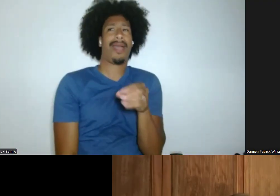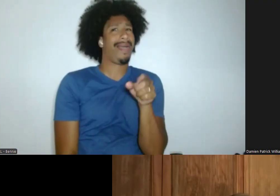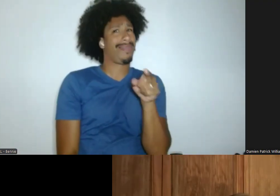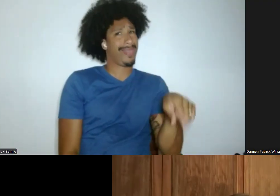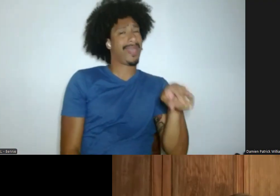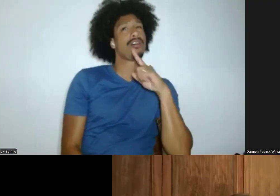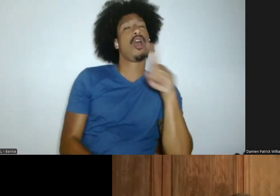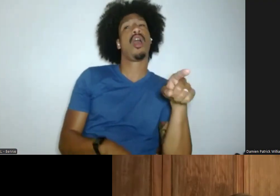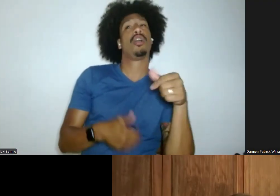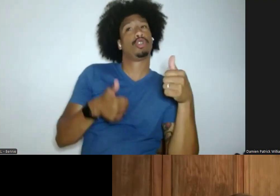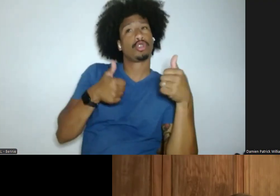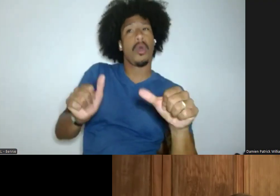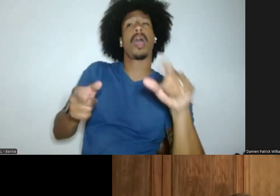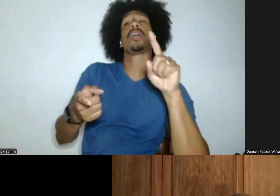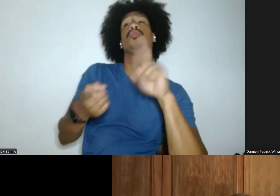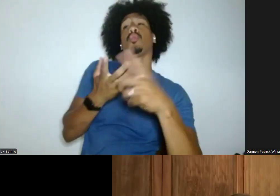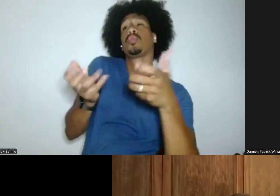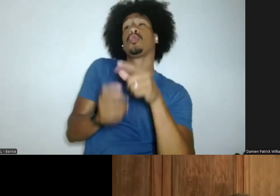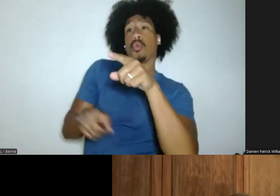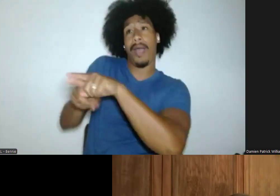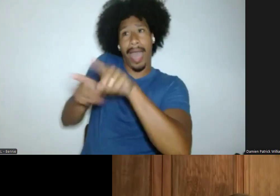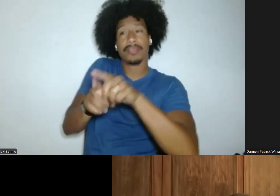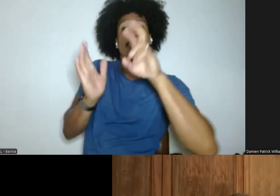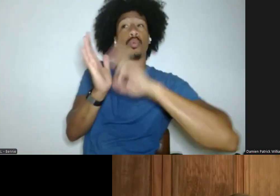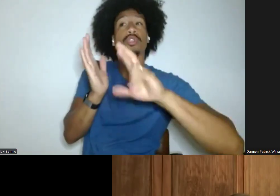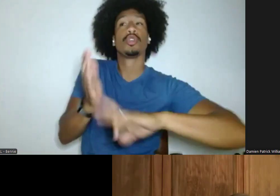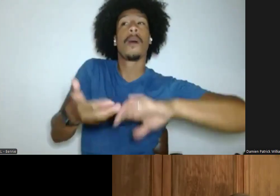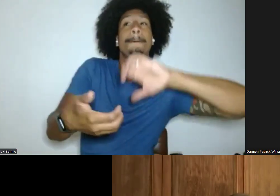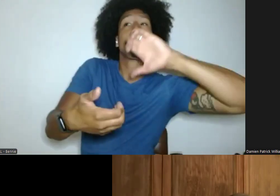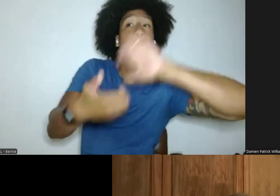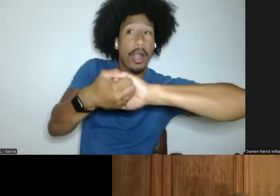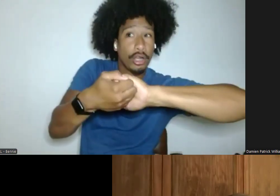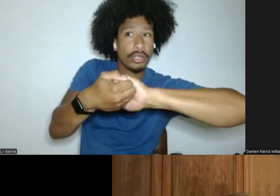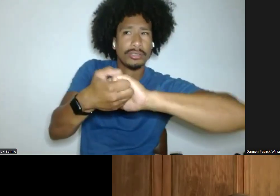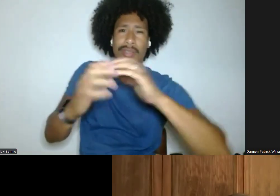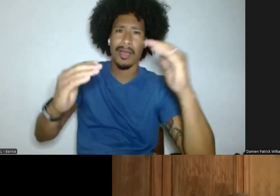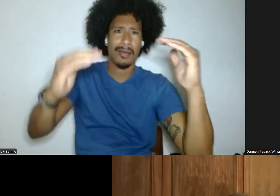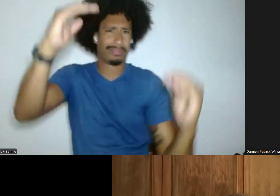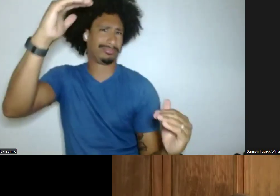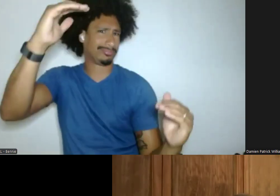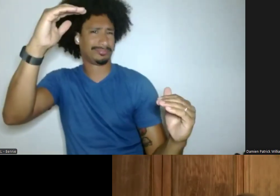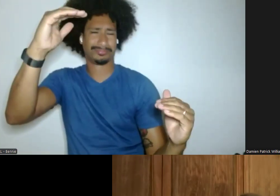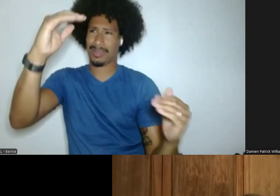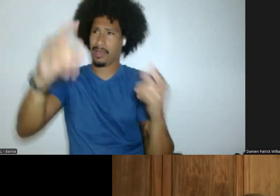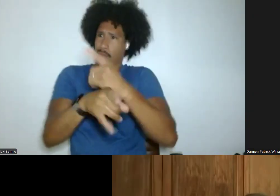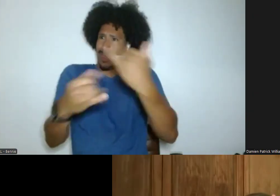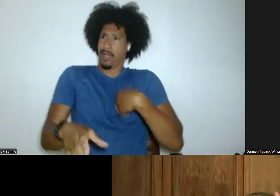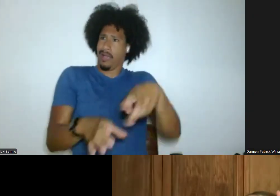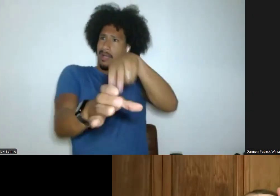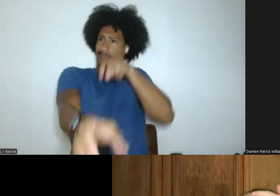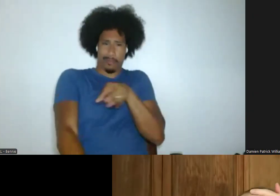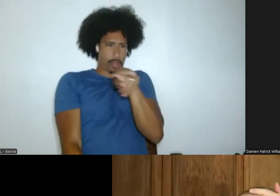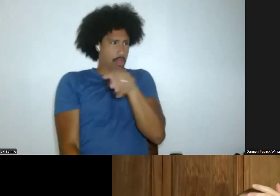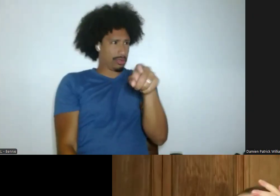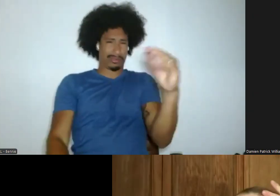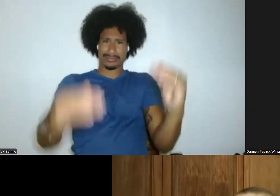or trying to treat you, like research partners, Yeah. and not equal right now. So And, and the